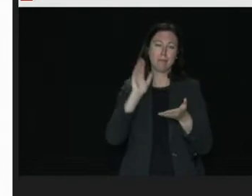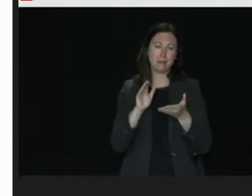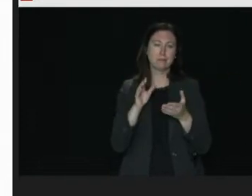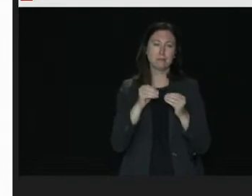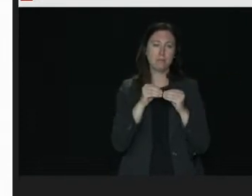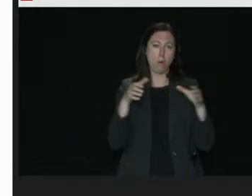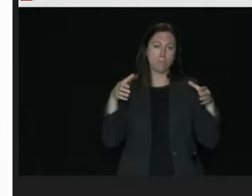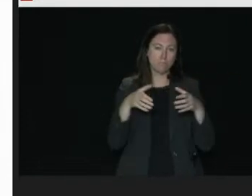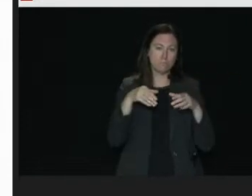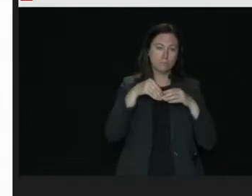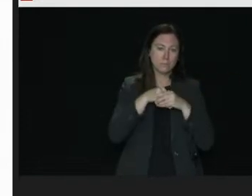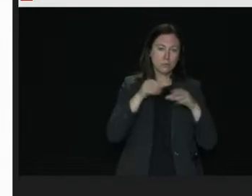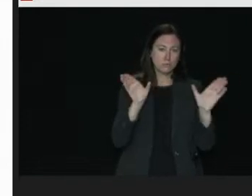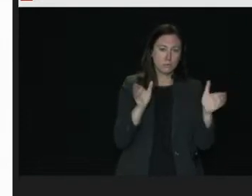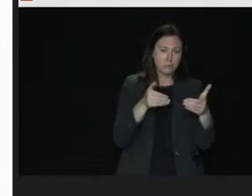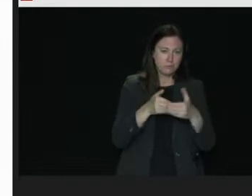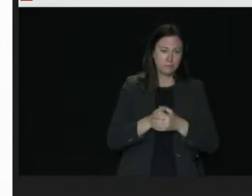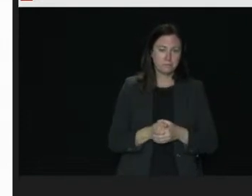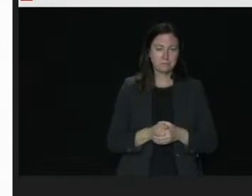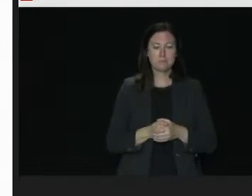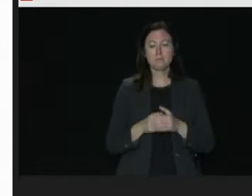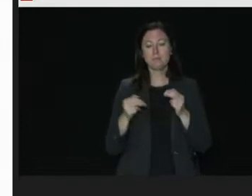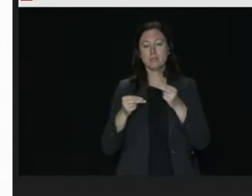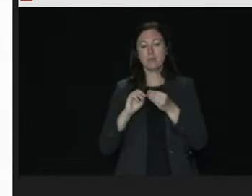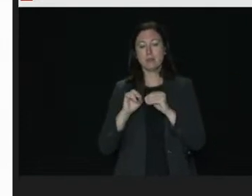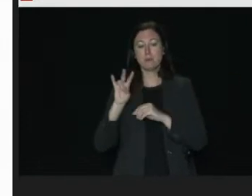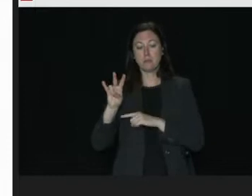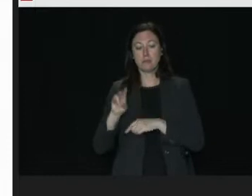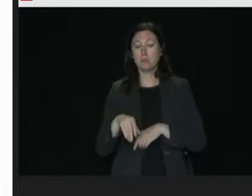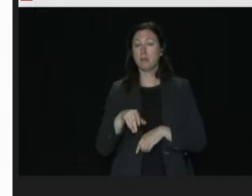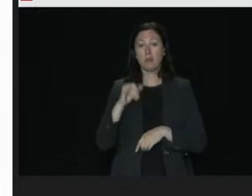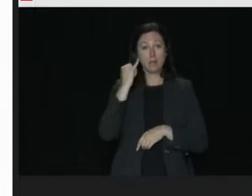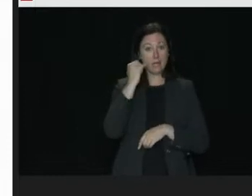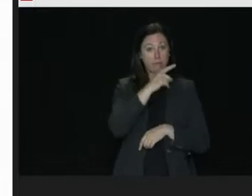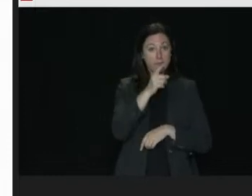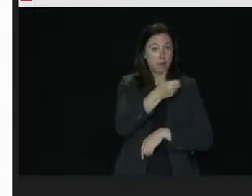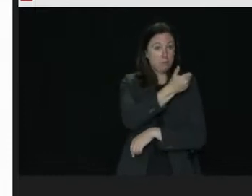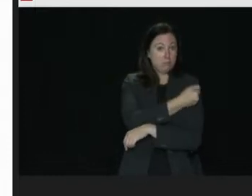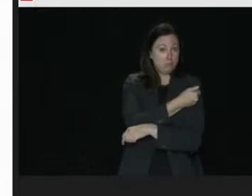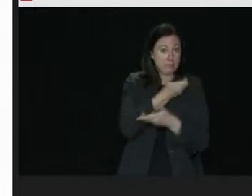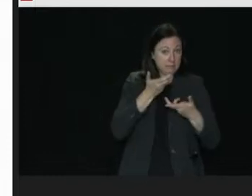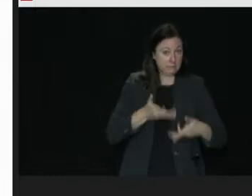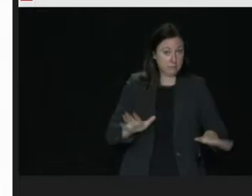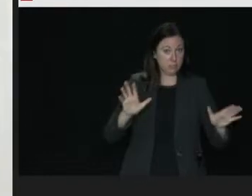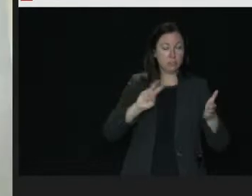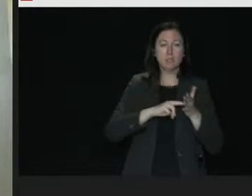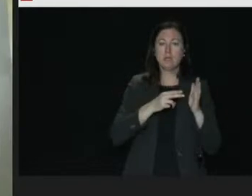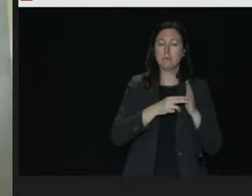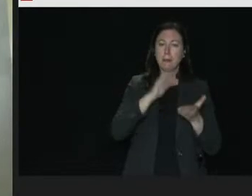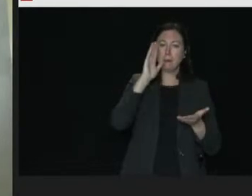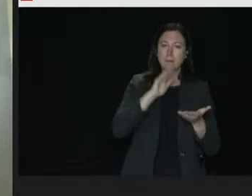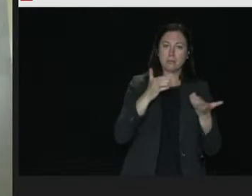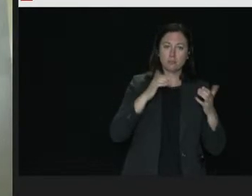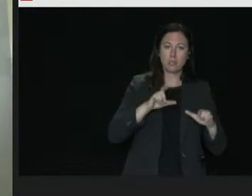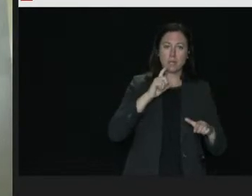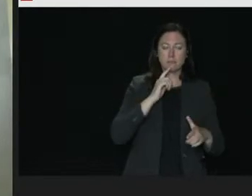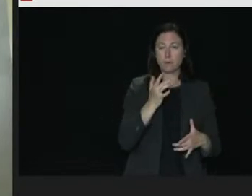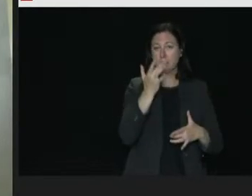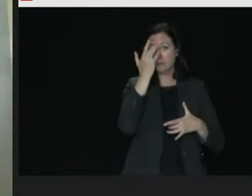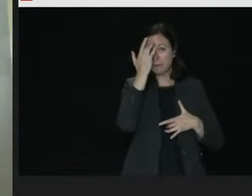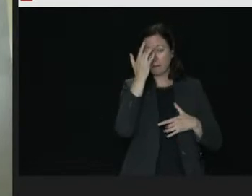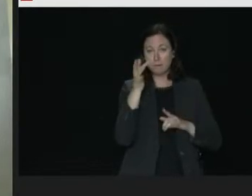7. When you are vaccinated, you reduce your risk of serious illness, hospitalization, and death due to